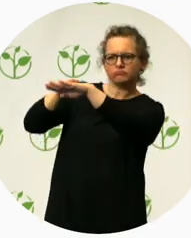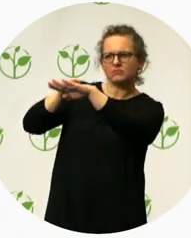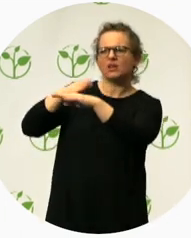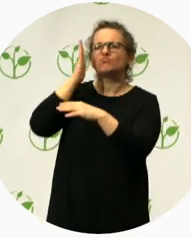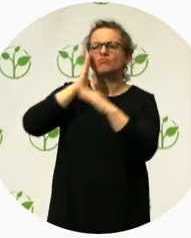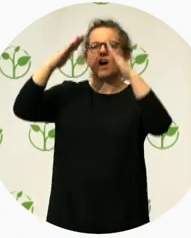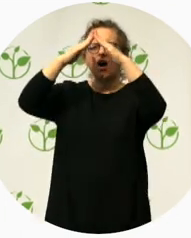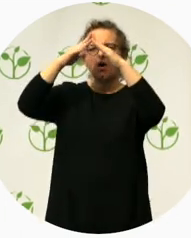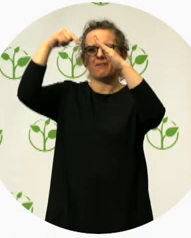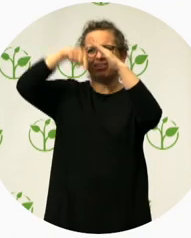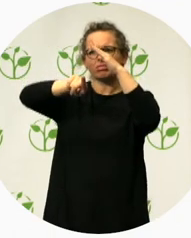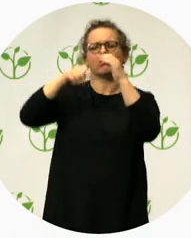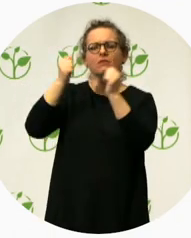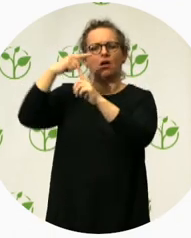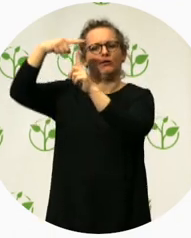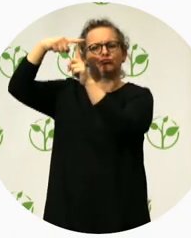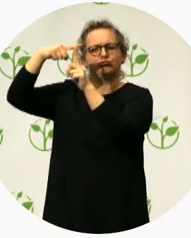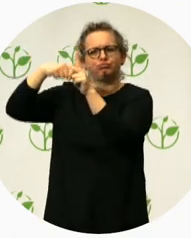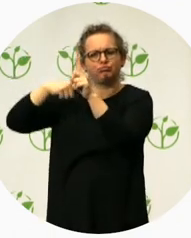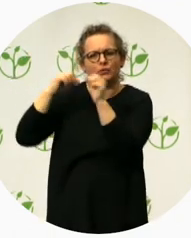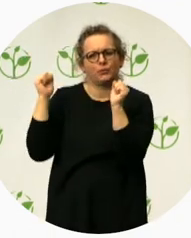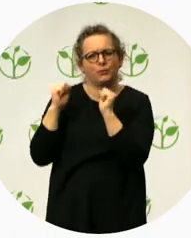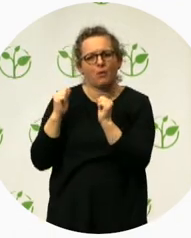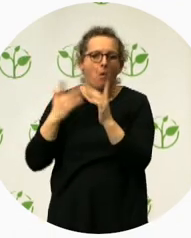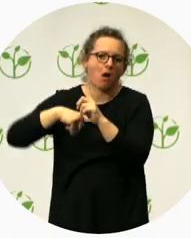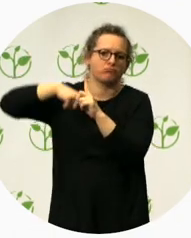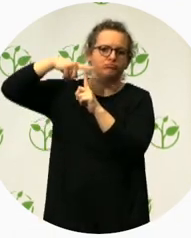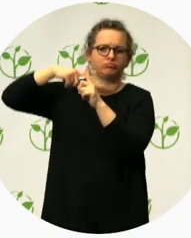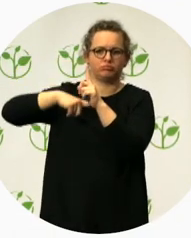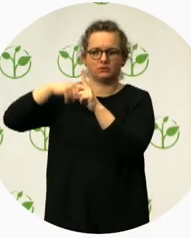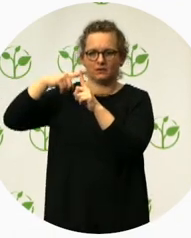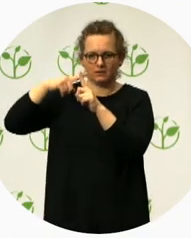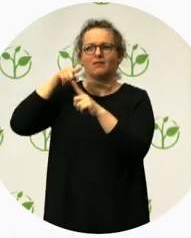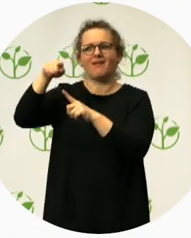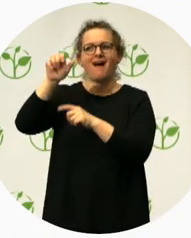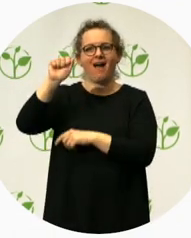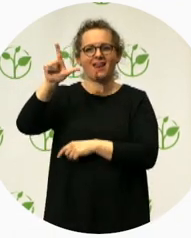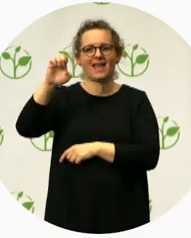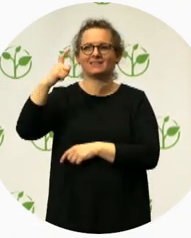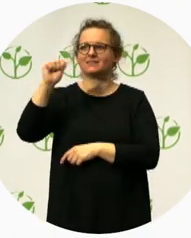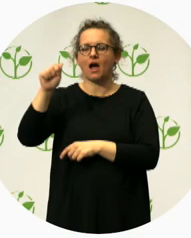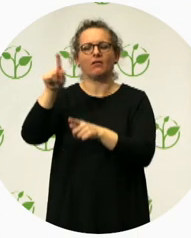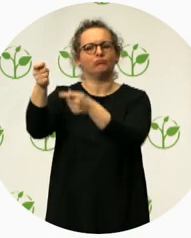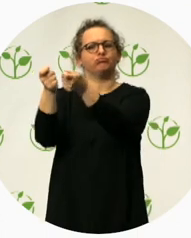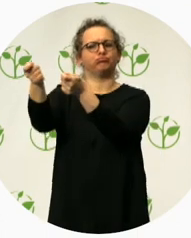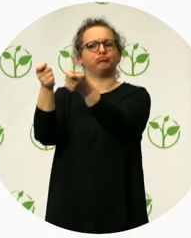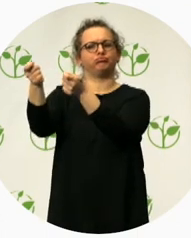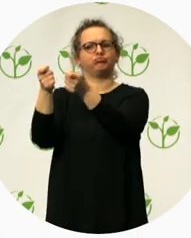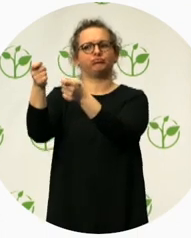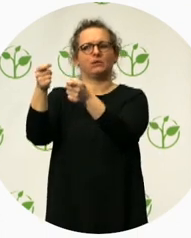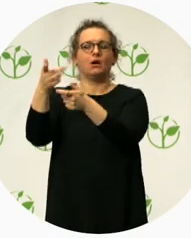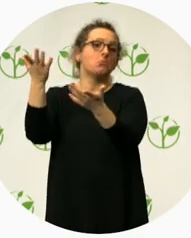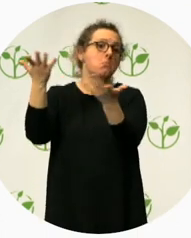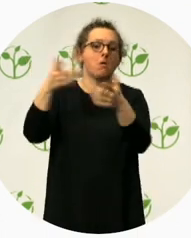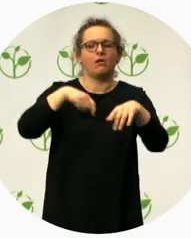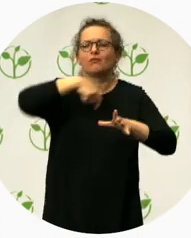kettle, and our kettle starts to boil. So we can use a natural interface to control the environment in which we live. And